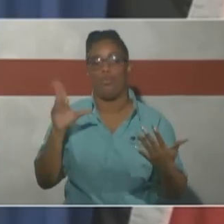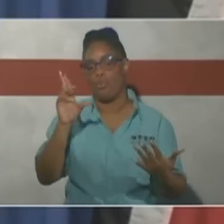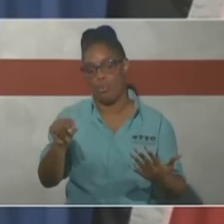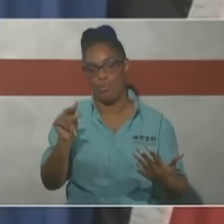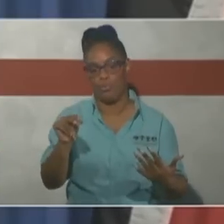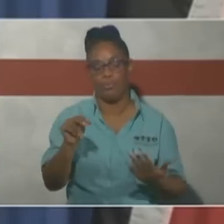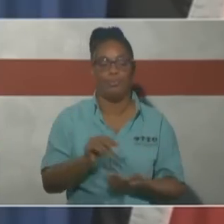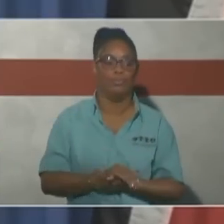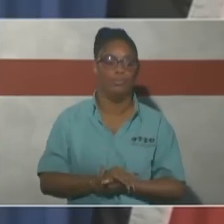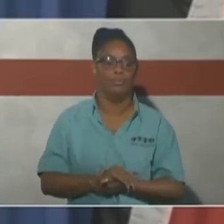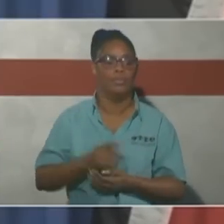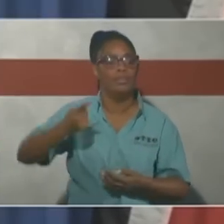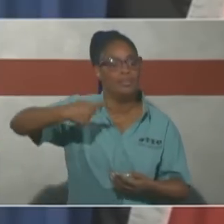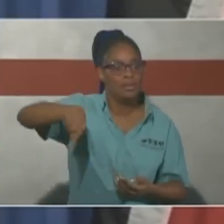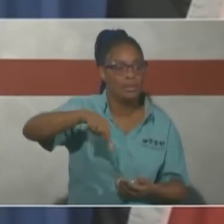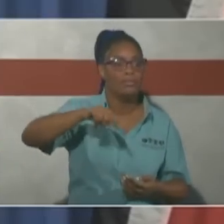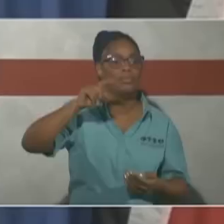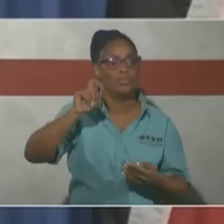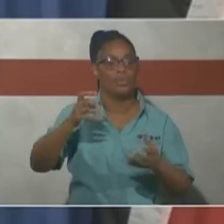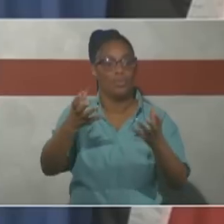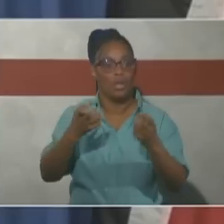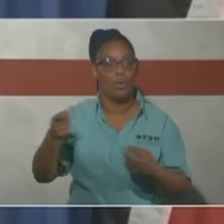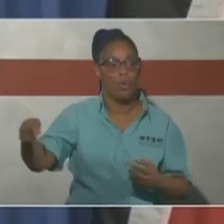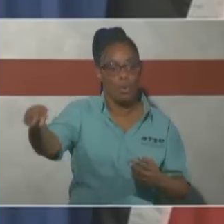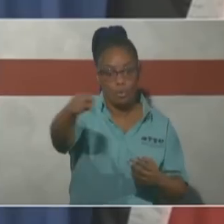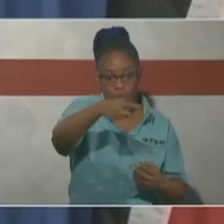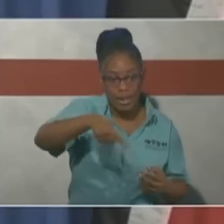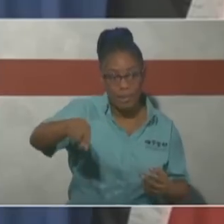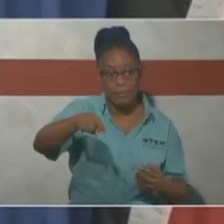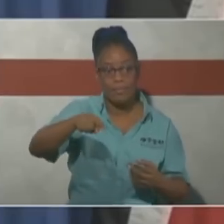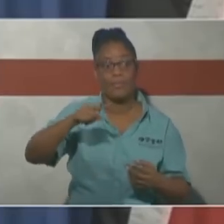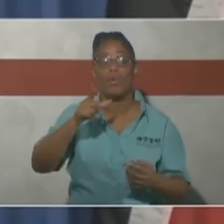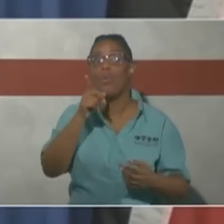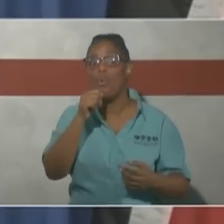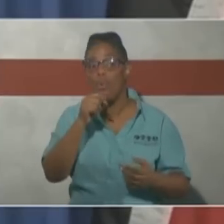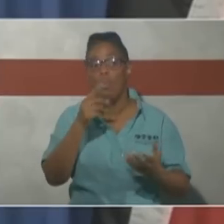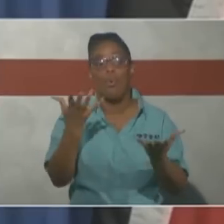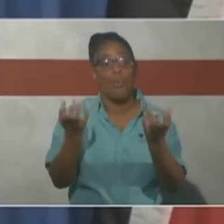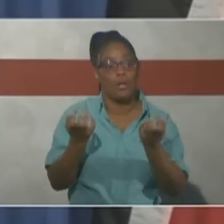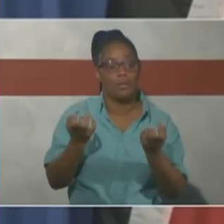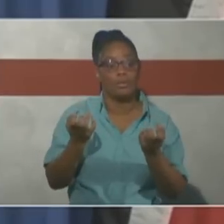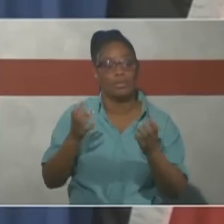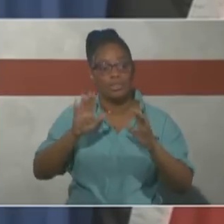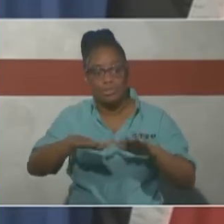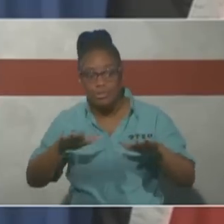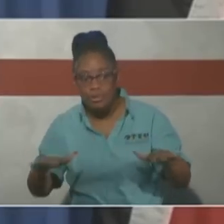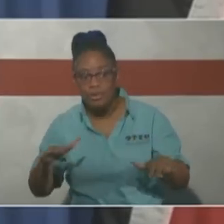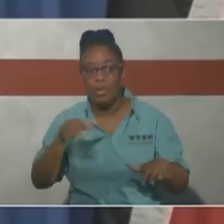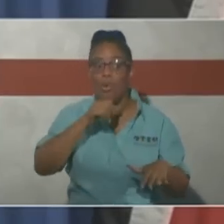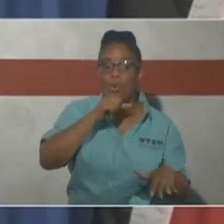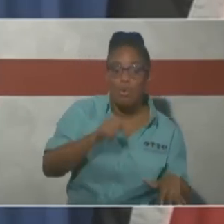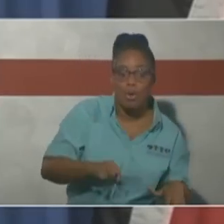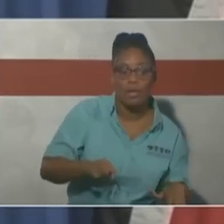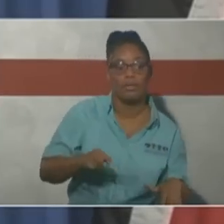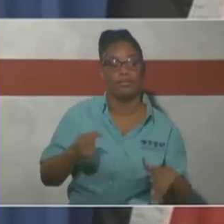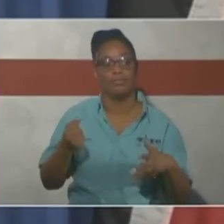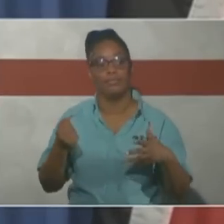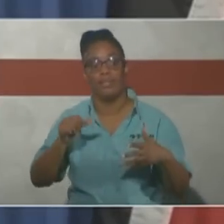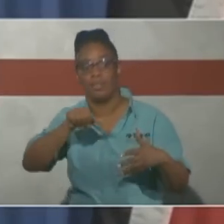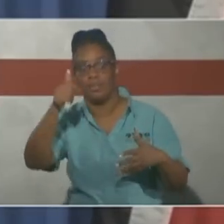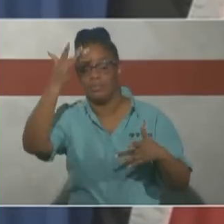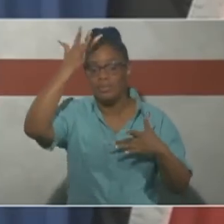before, which caused us to close our border, shut down our schools and so on, those things are not necessary at this